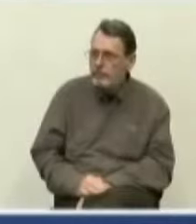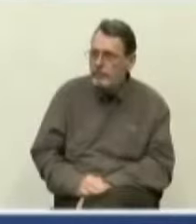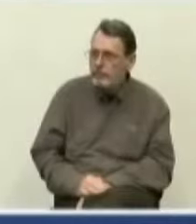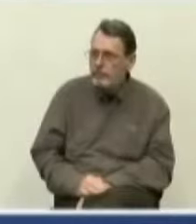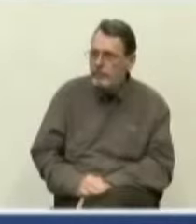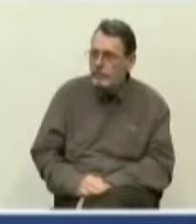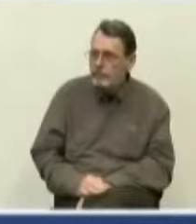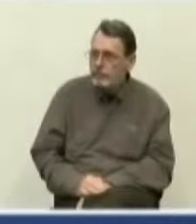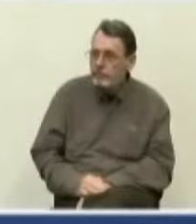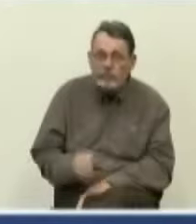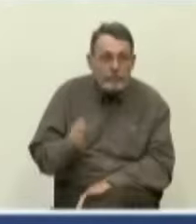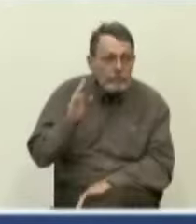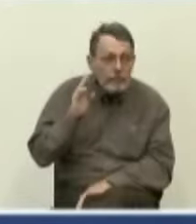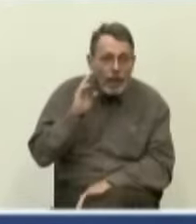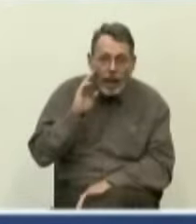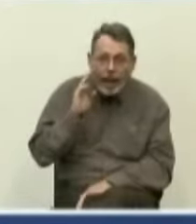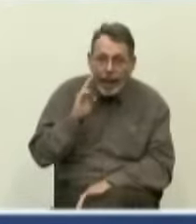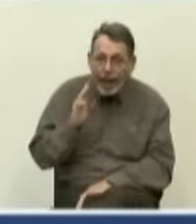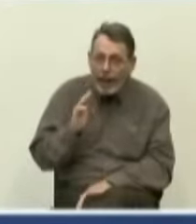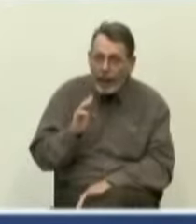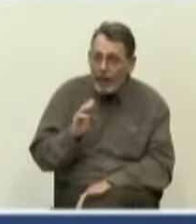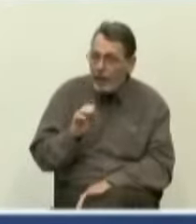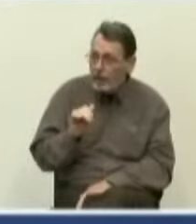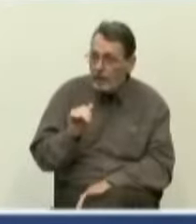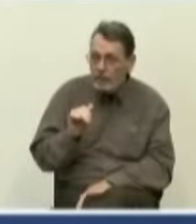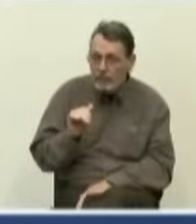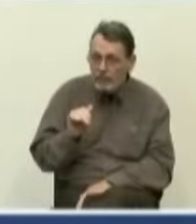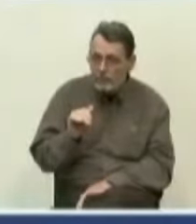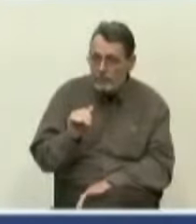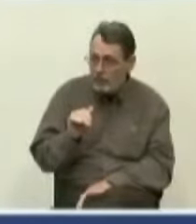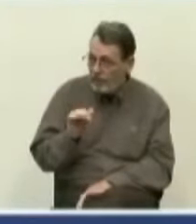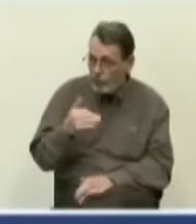Hello, you're unmuted. If you have a question, please ask now.